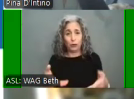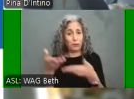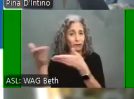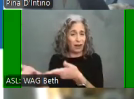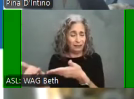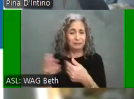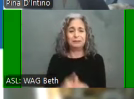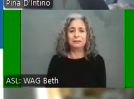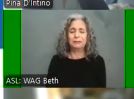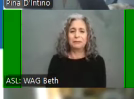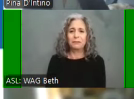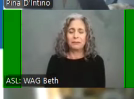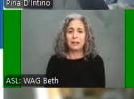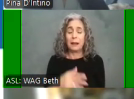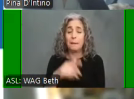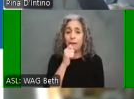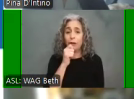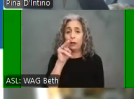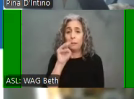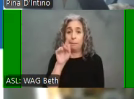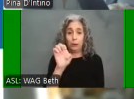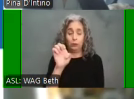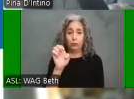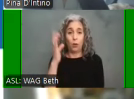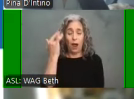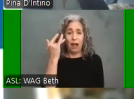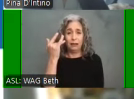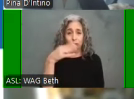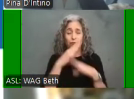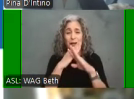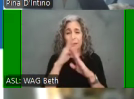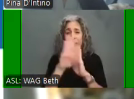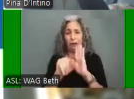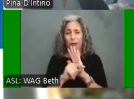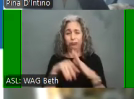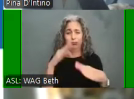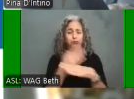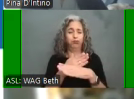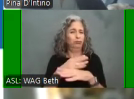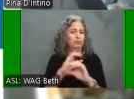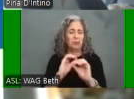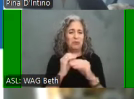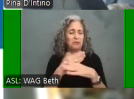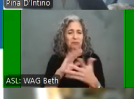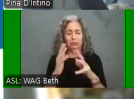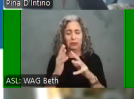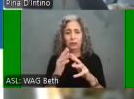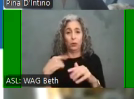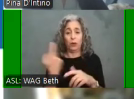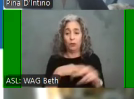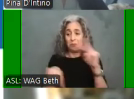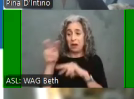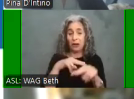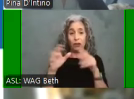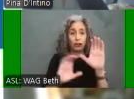provided. Microphones are muted to prevent any background noise or disruptions, and we will monitor the chat